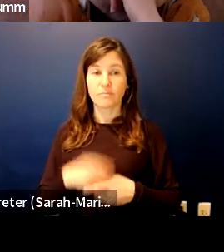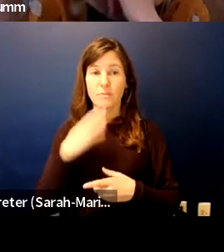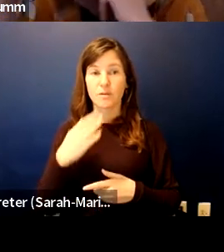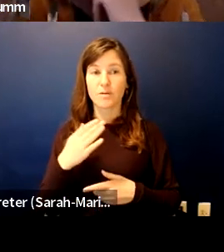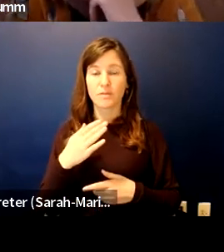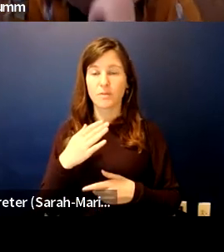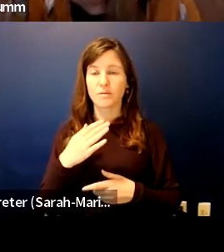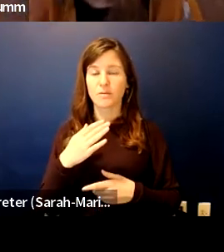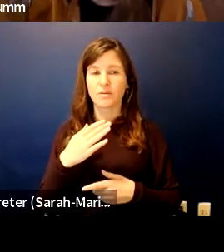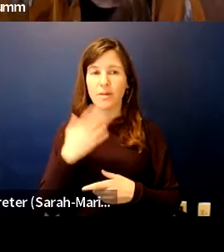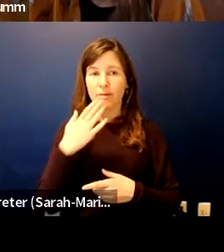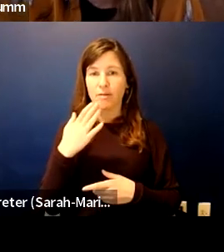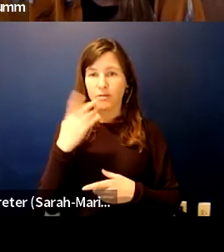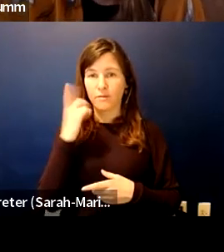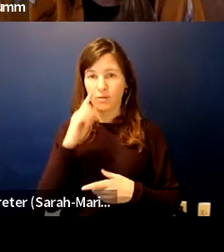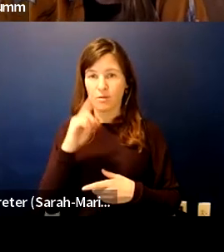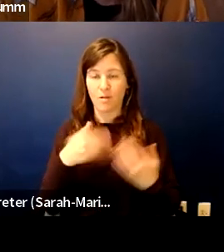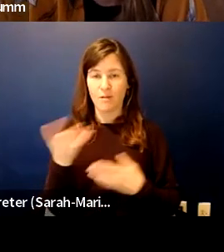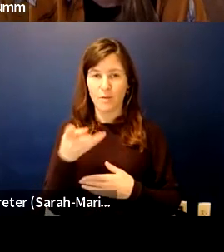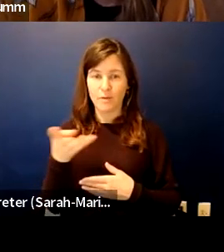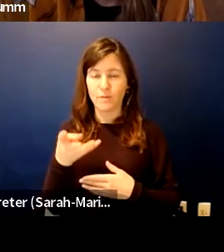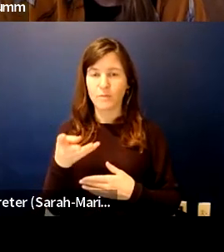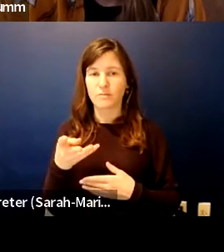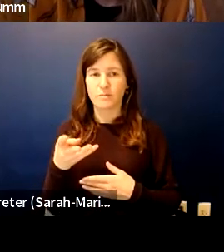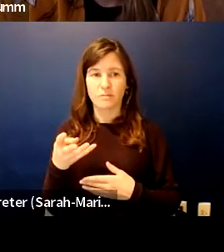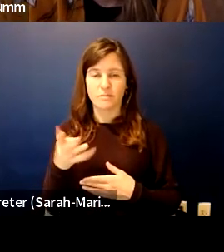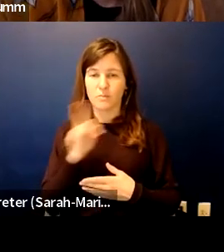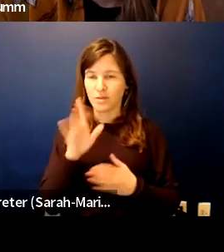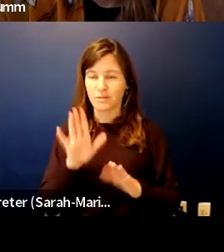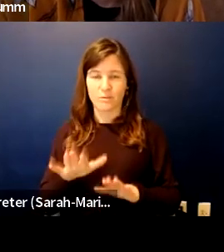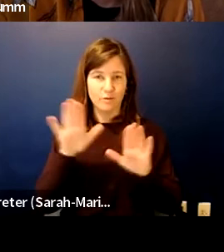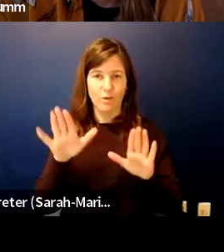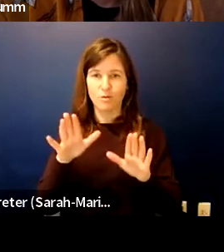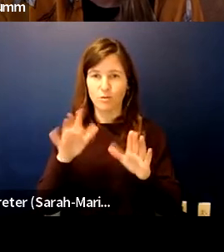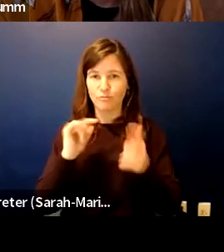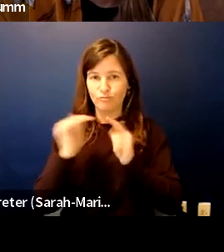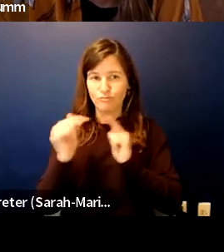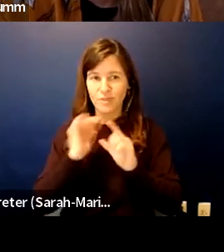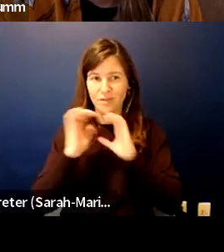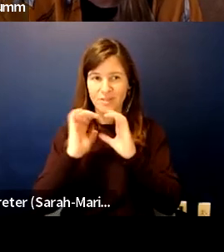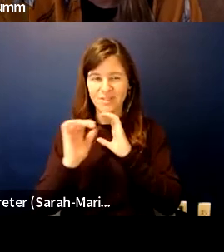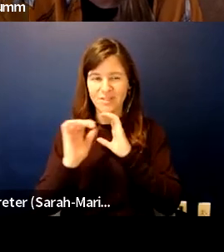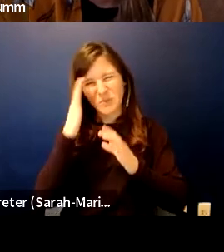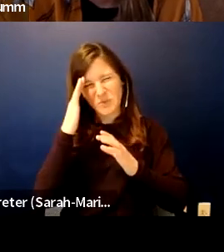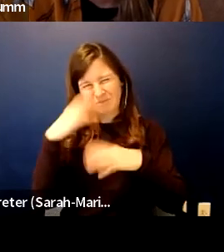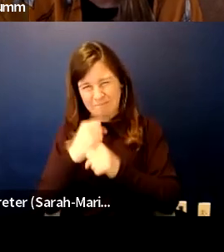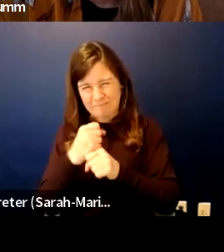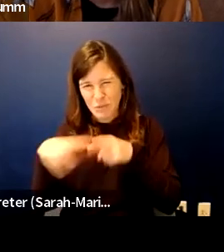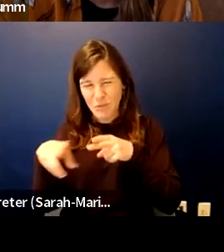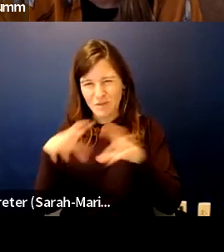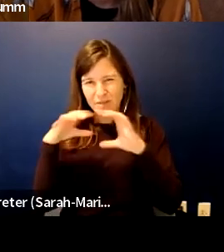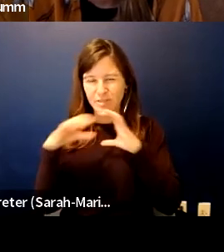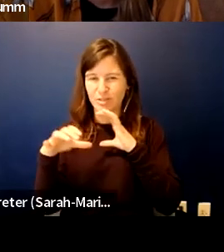you to all four of you. It's been really great to have this conversation. I know it's a short conversation